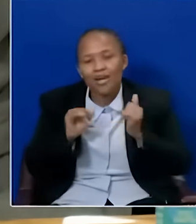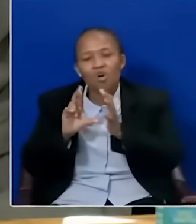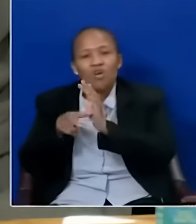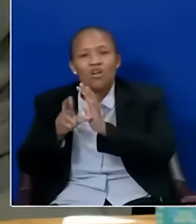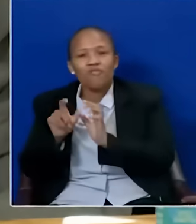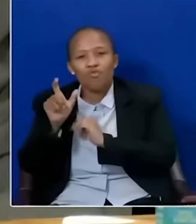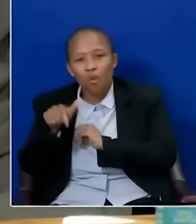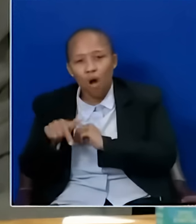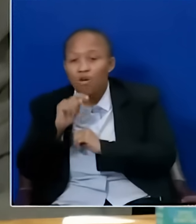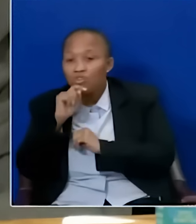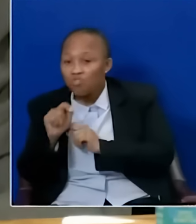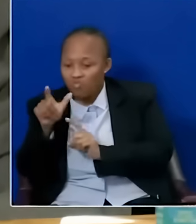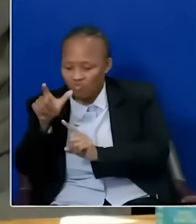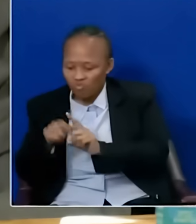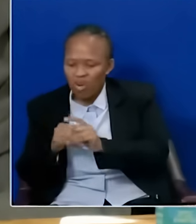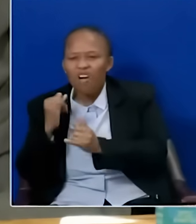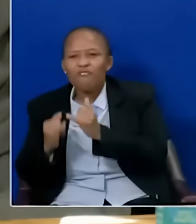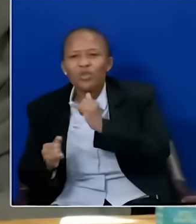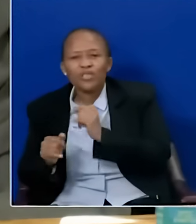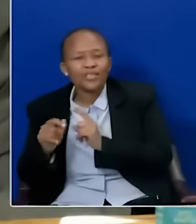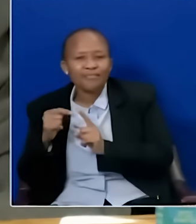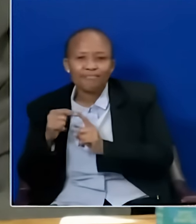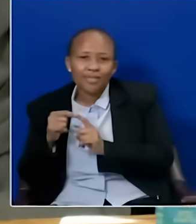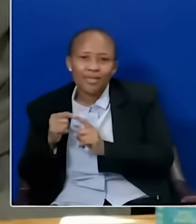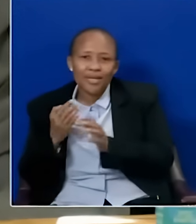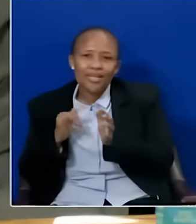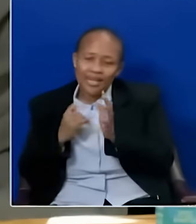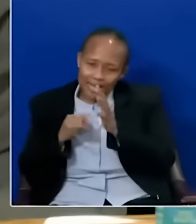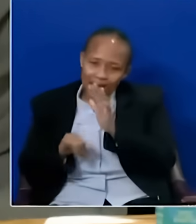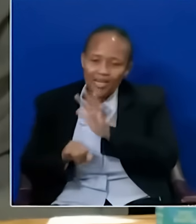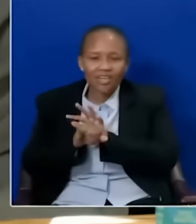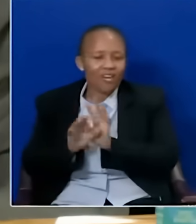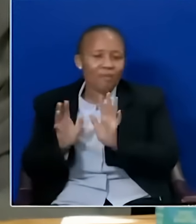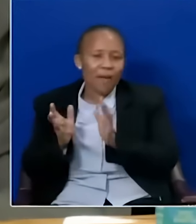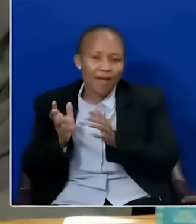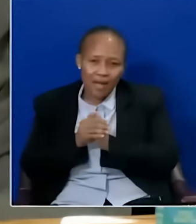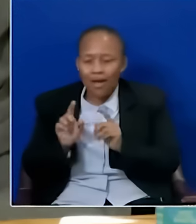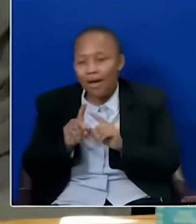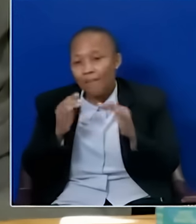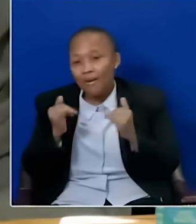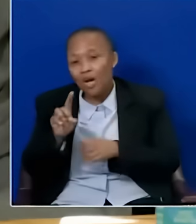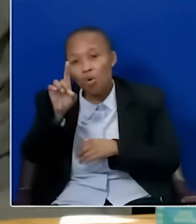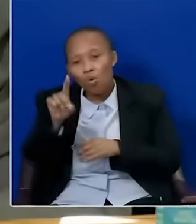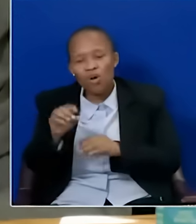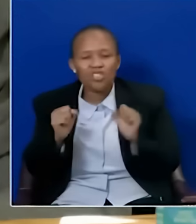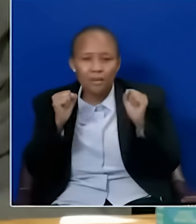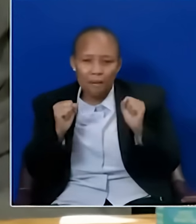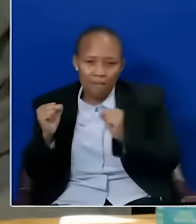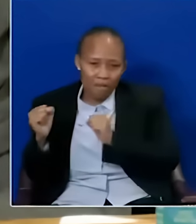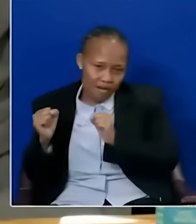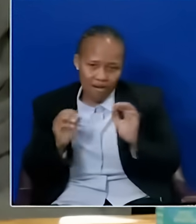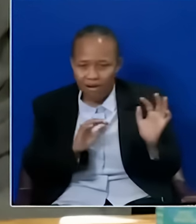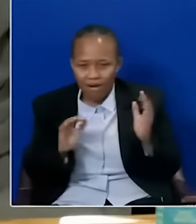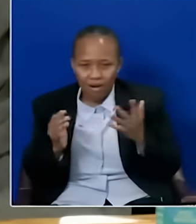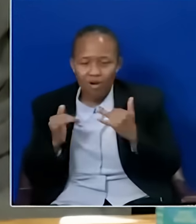reviewer identified errors. But the question still remains, how did this report go out when